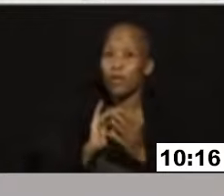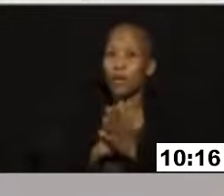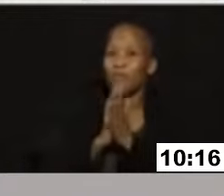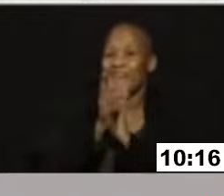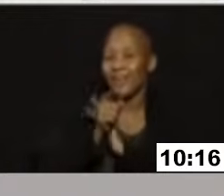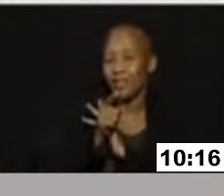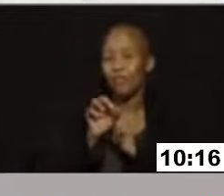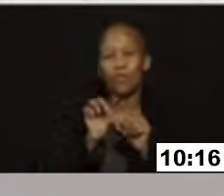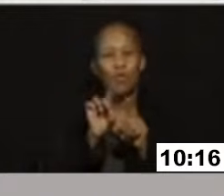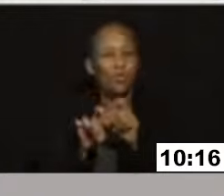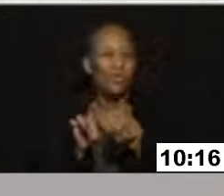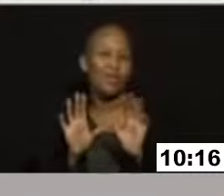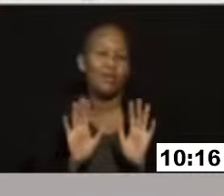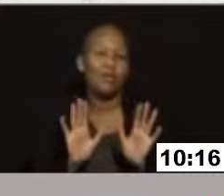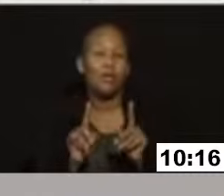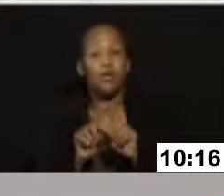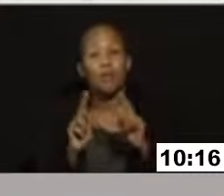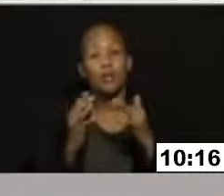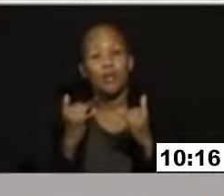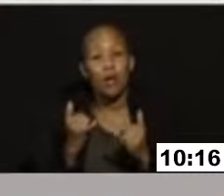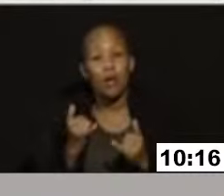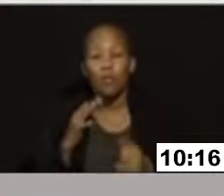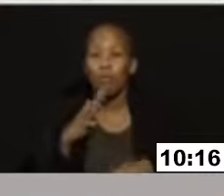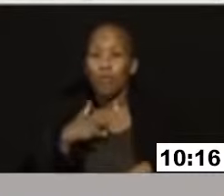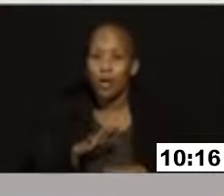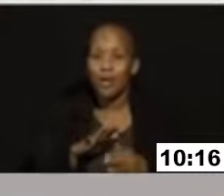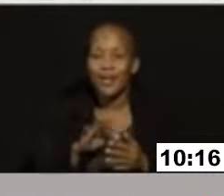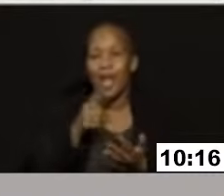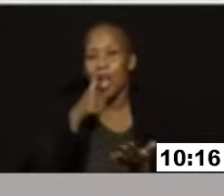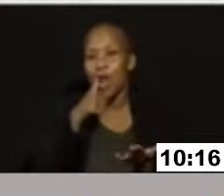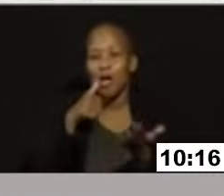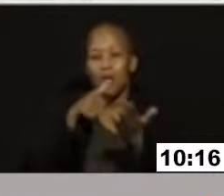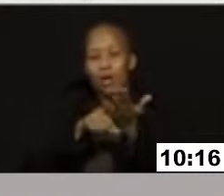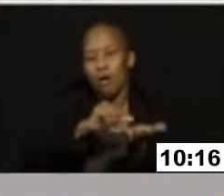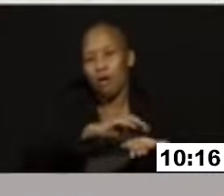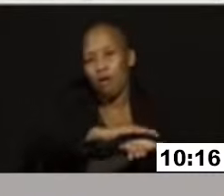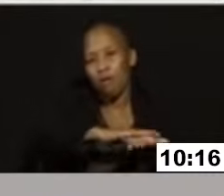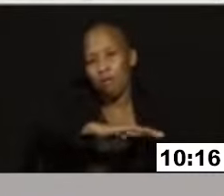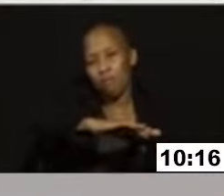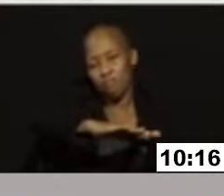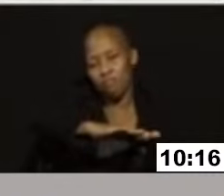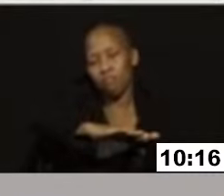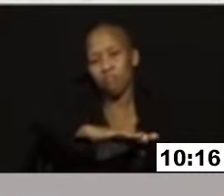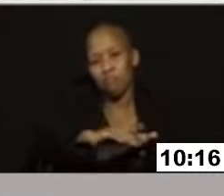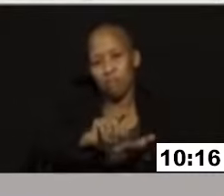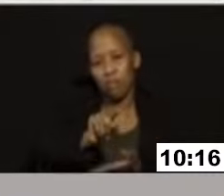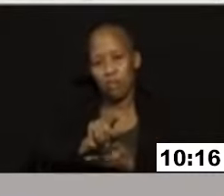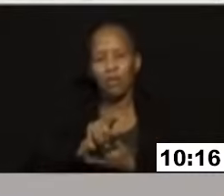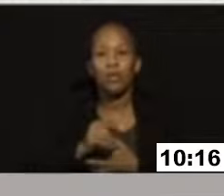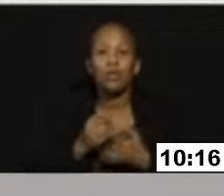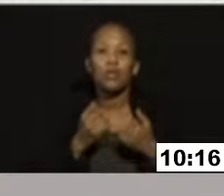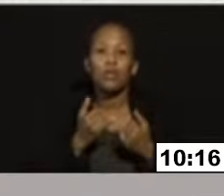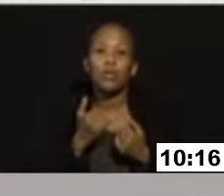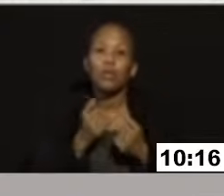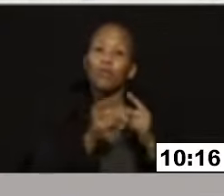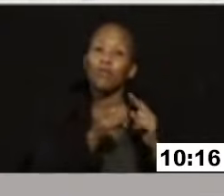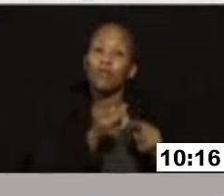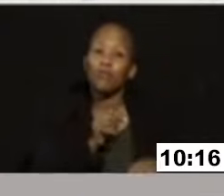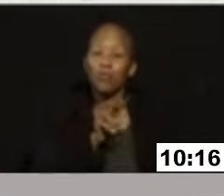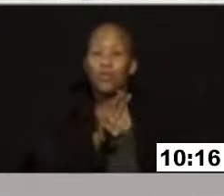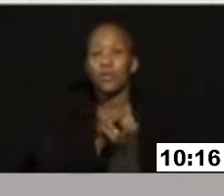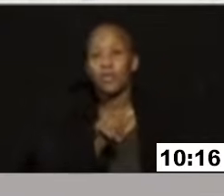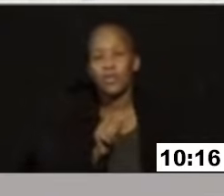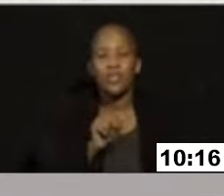you're told is in a covering letter that accompanied the application from Weber Wenzel on the 26th of